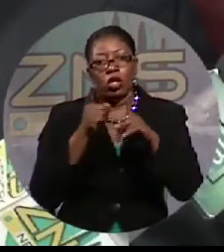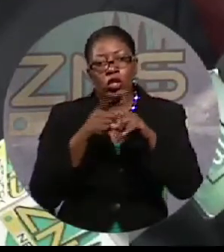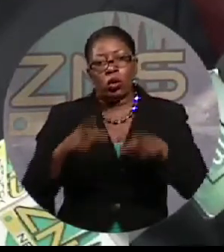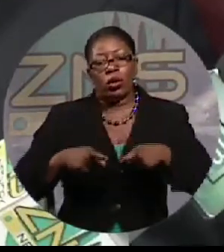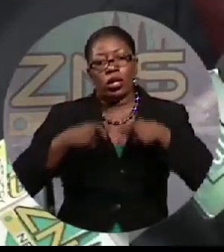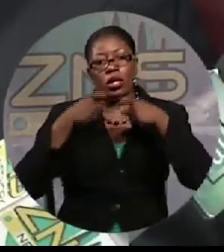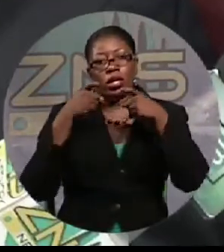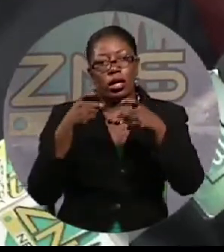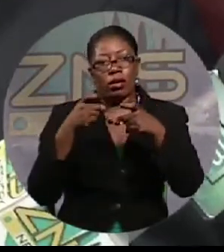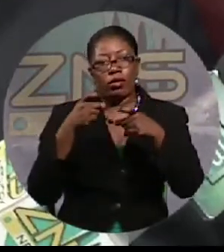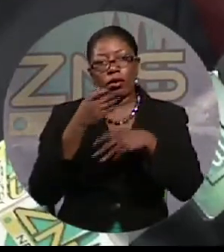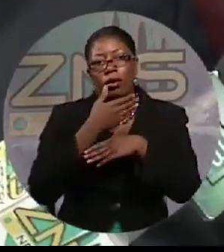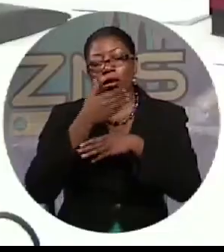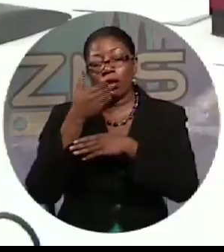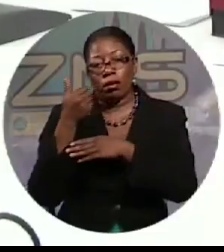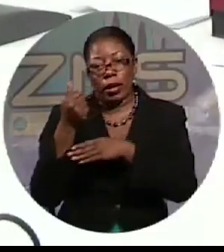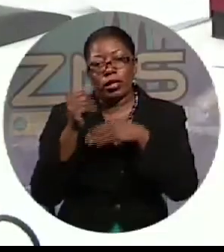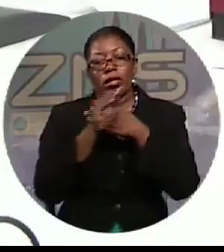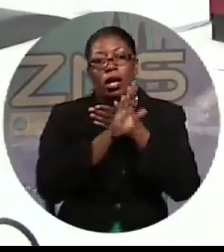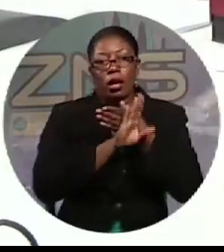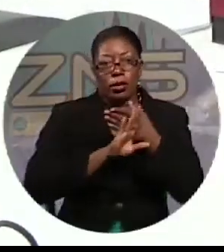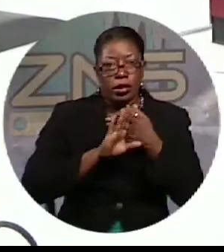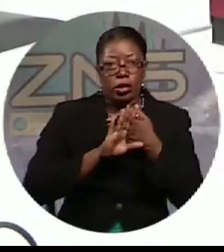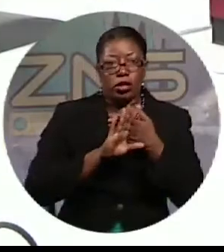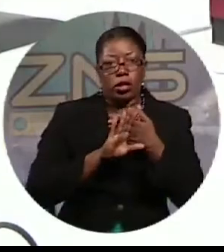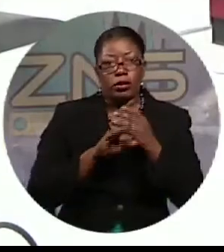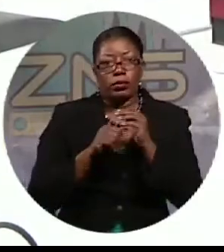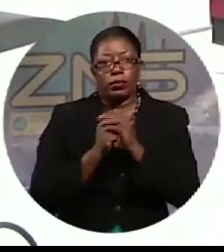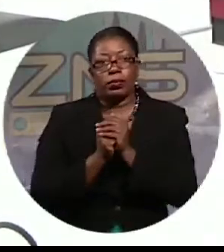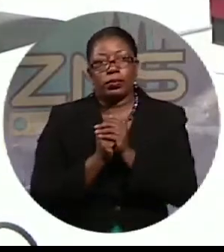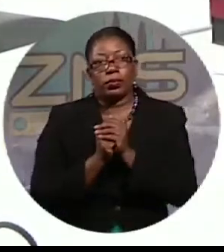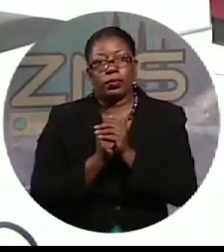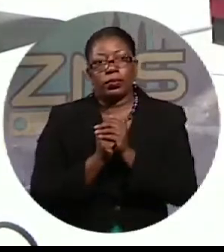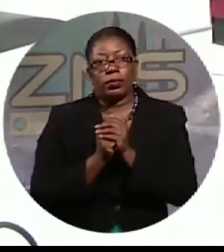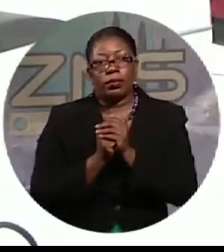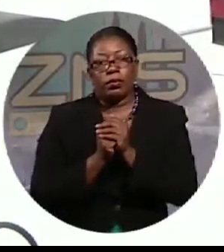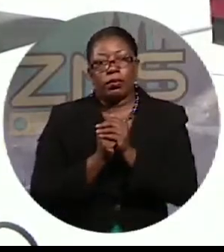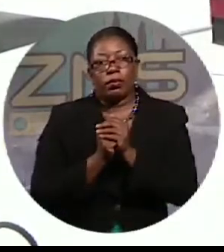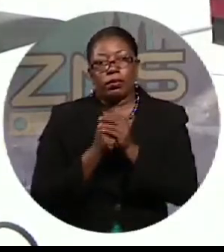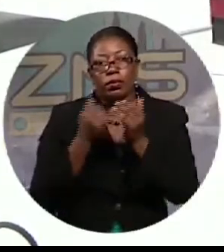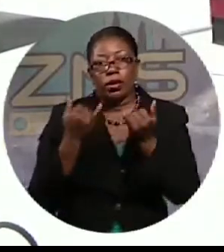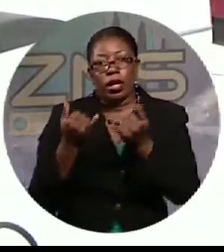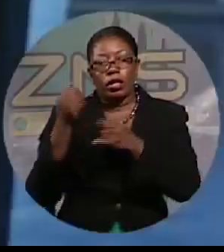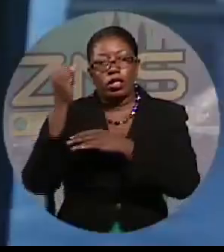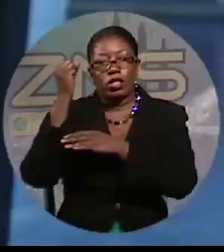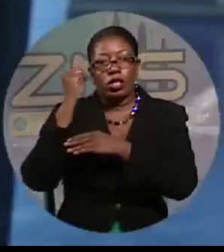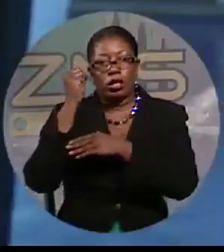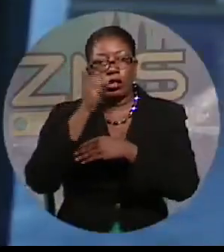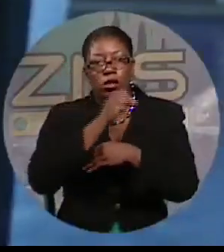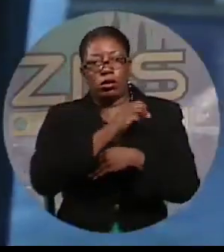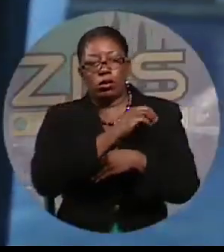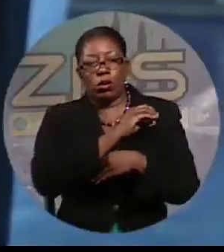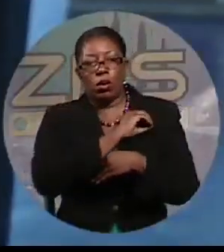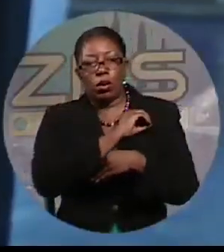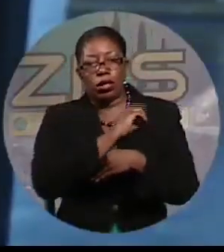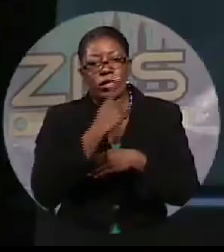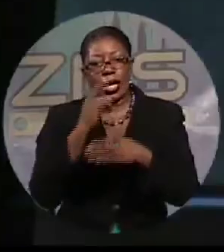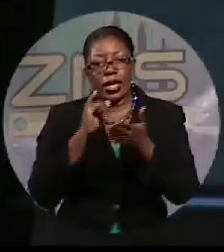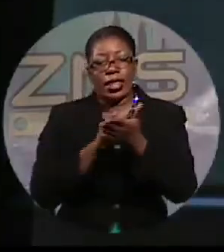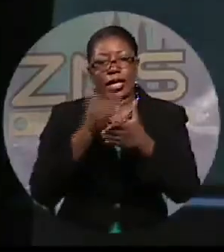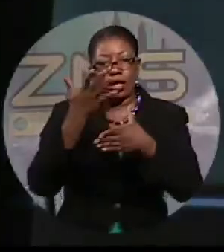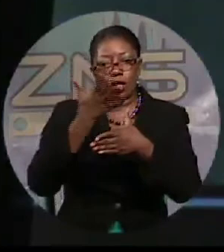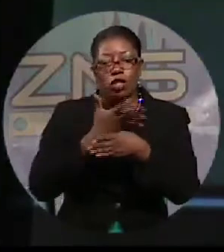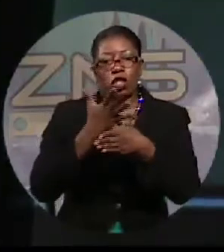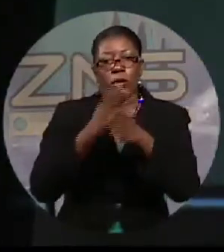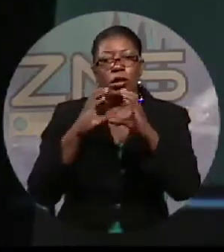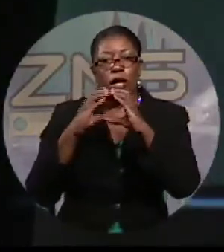provide maximum protection. Area Director of the Americas for Damen Shipyards, Sander van Oord, maintained the German-based company's